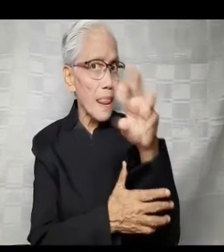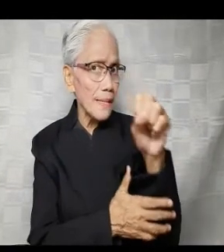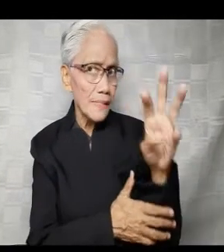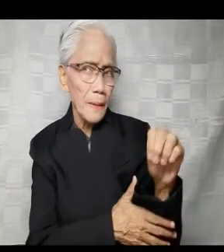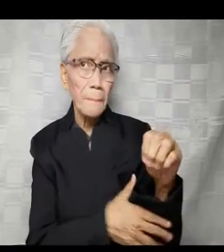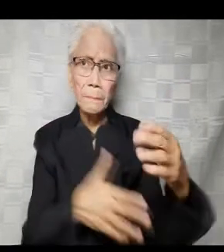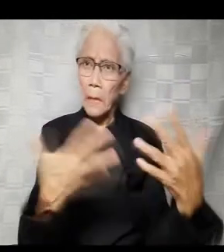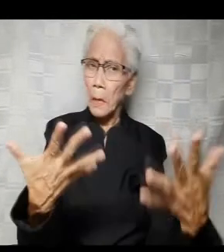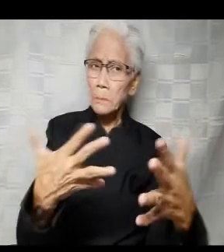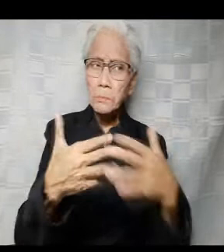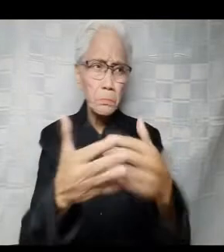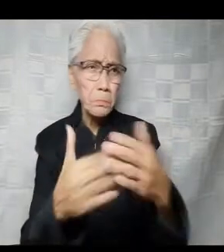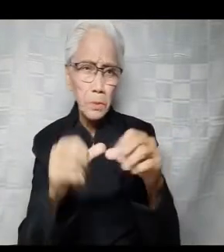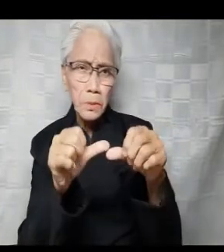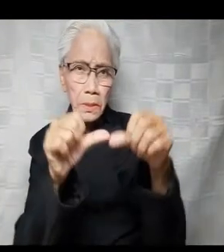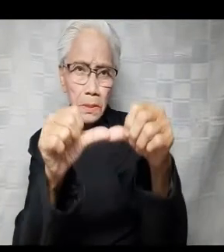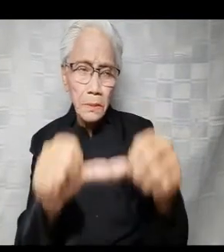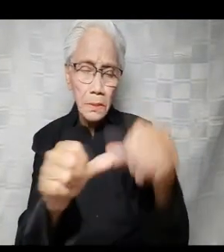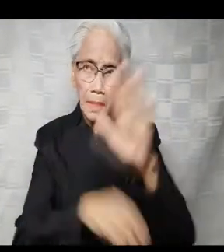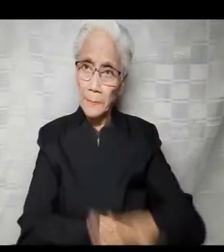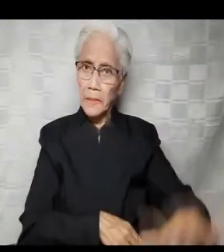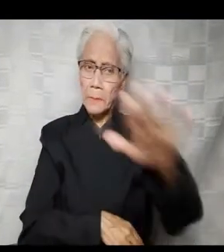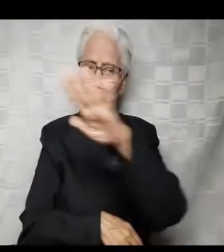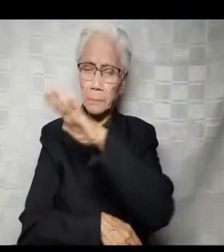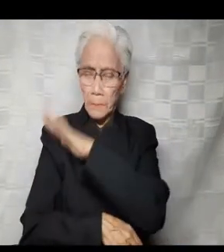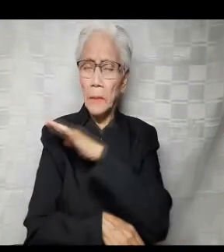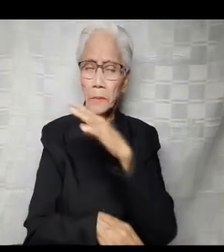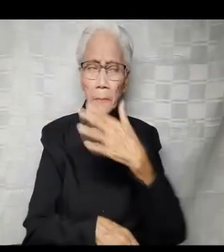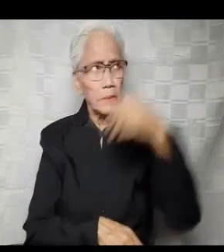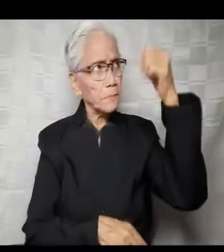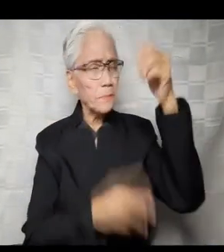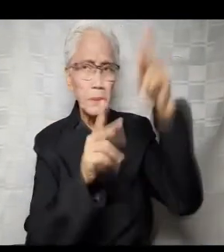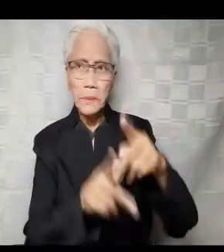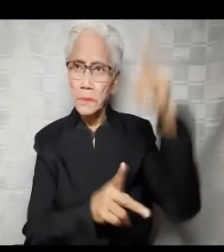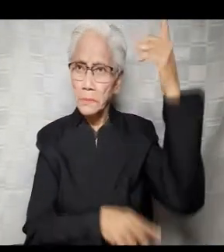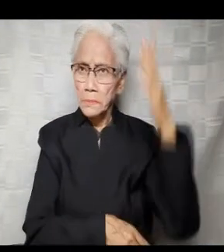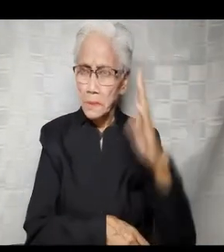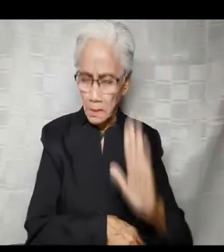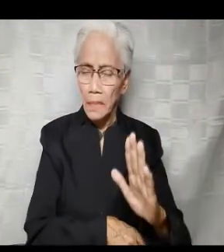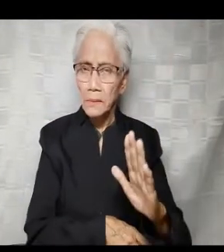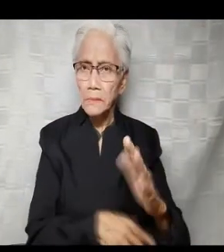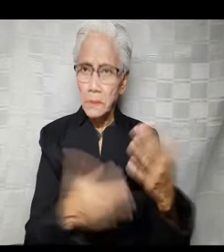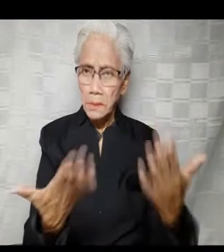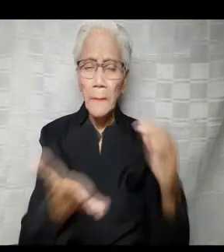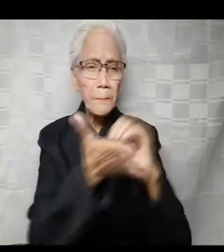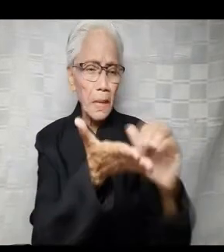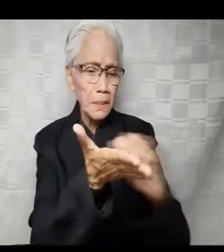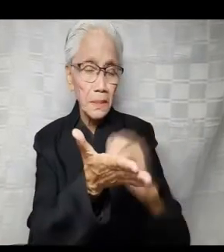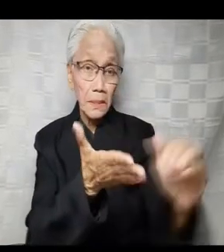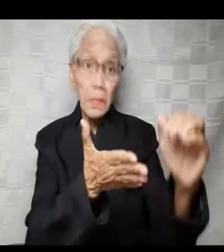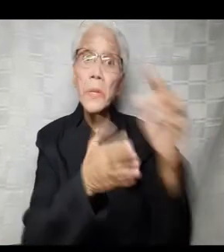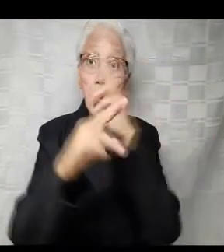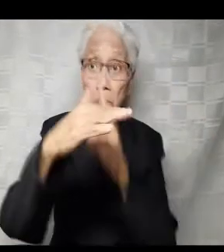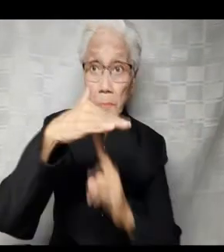practicing maximalism, being consistent in our resolve to be the best person God had intended us to